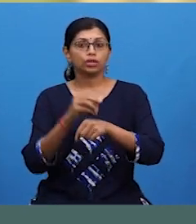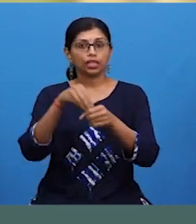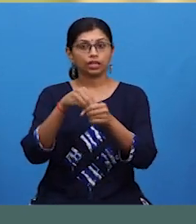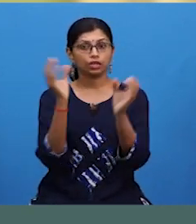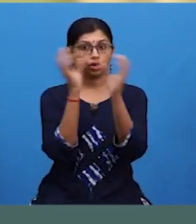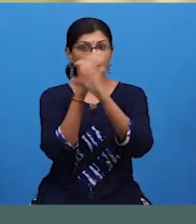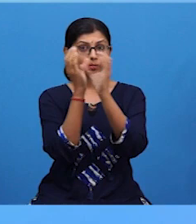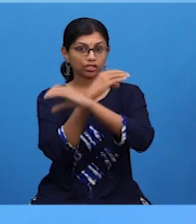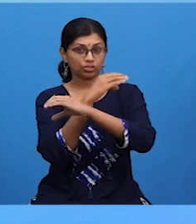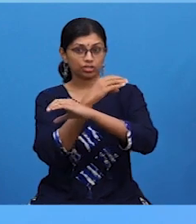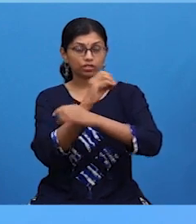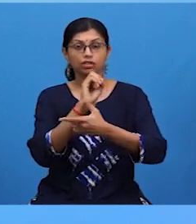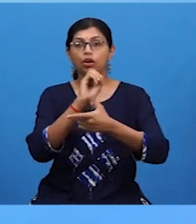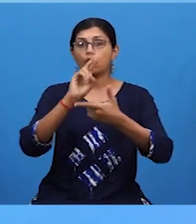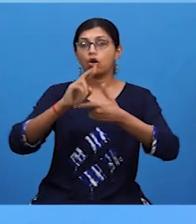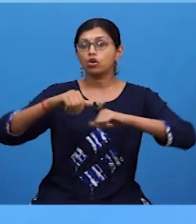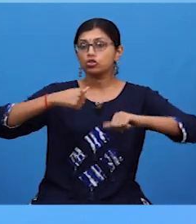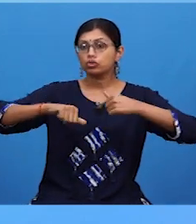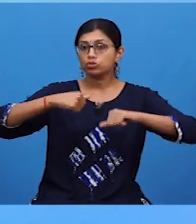or sports events.